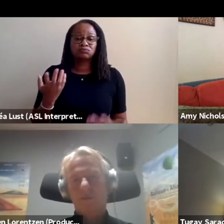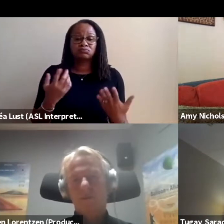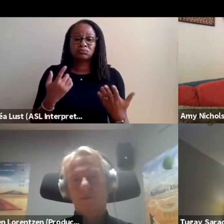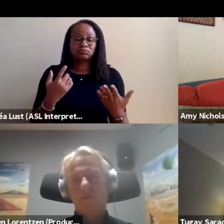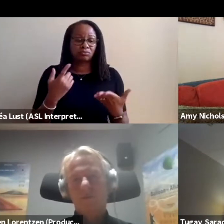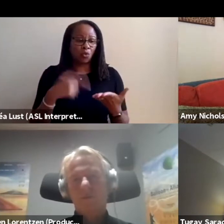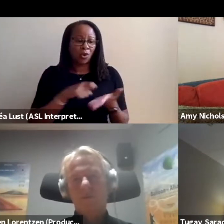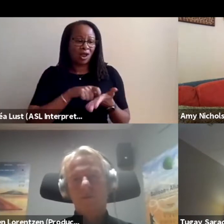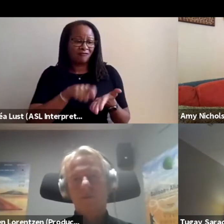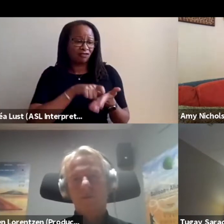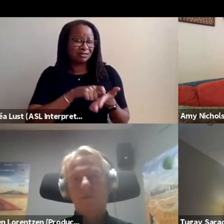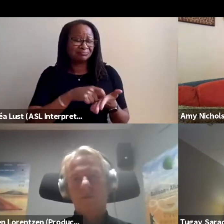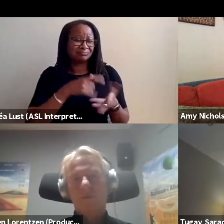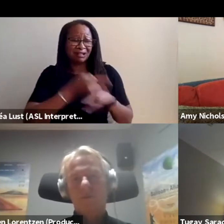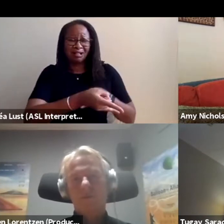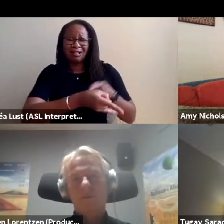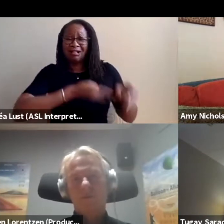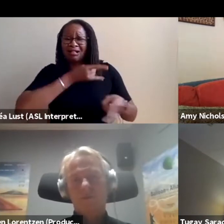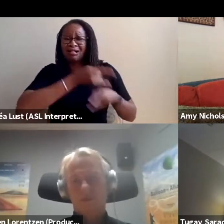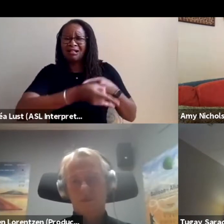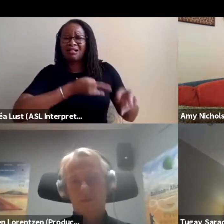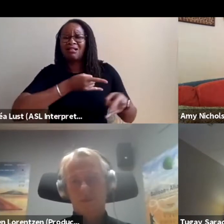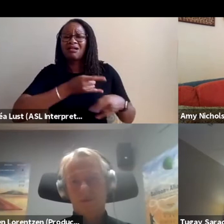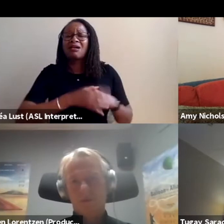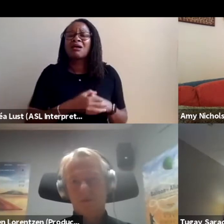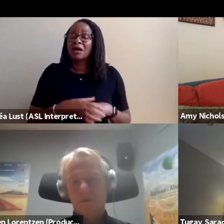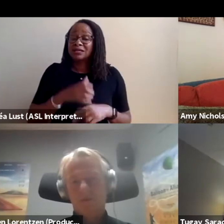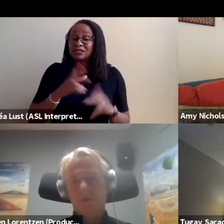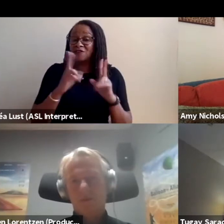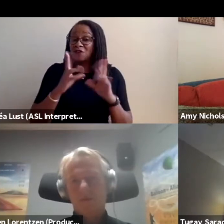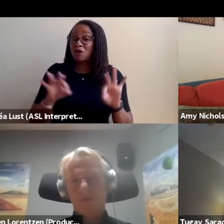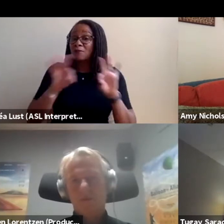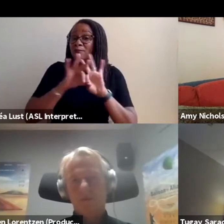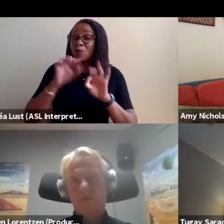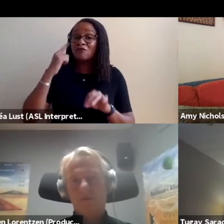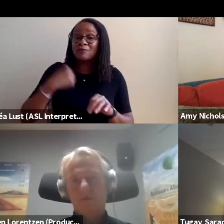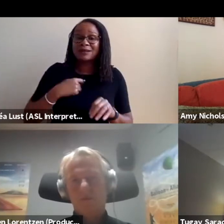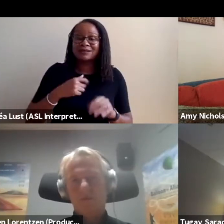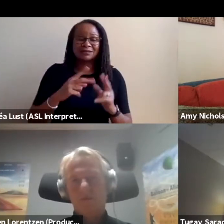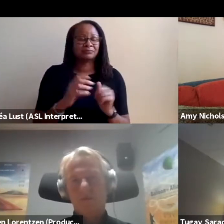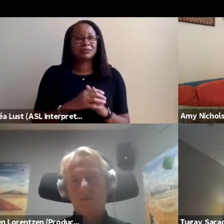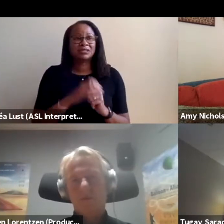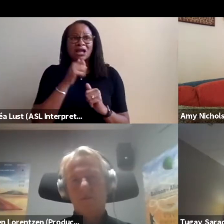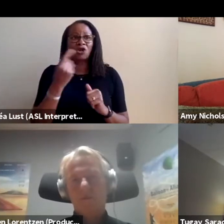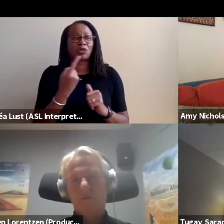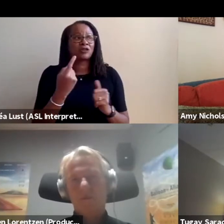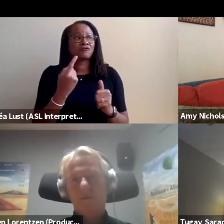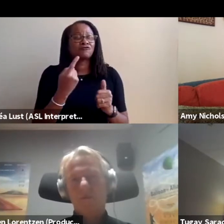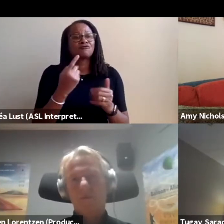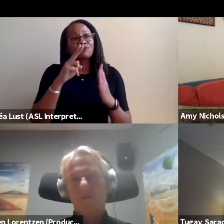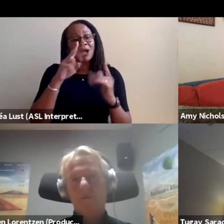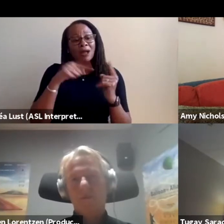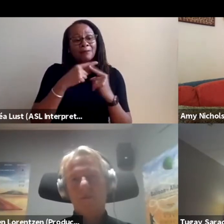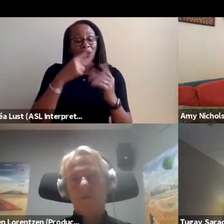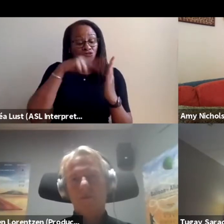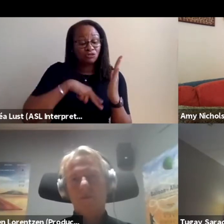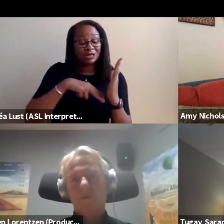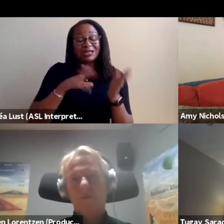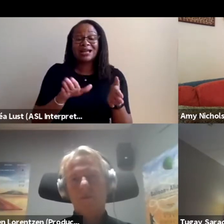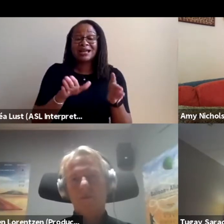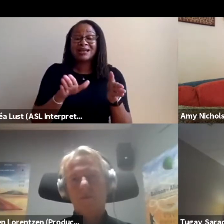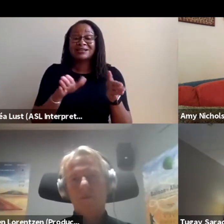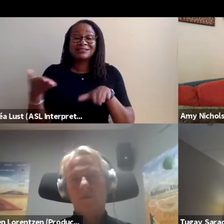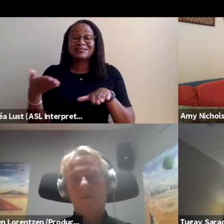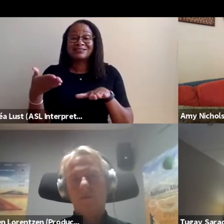this was very important for me. It was not just reading the death threats, saying, I want to kill you. This was not